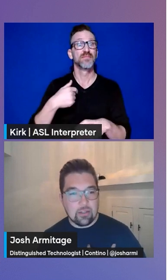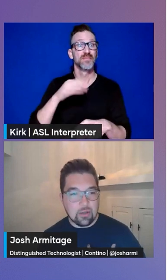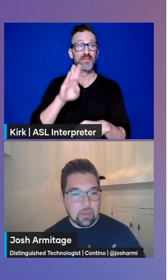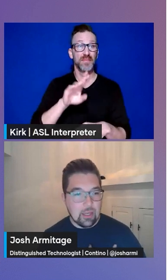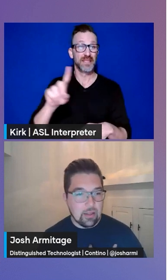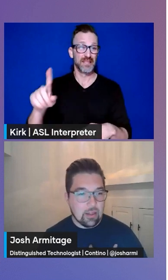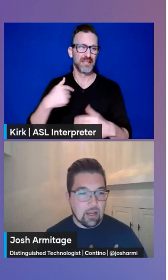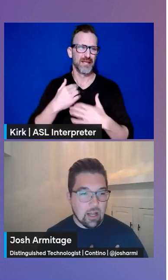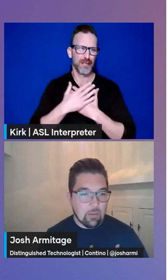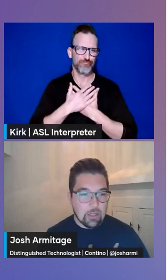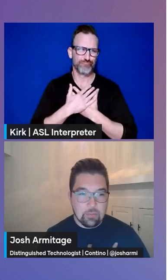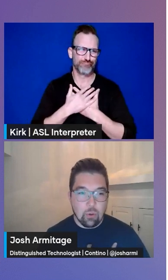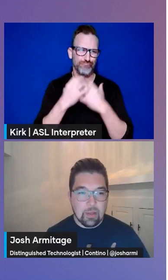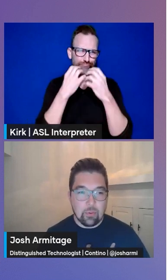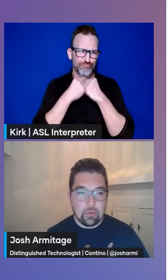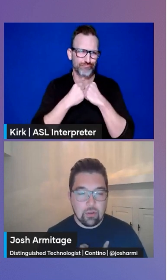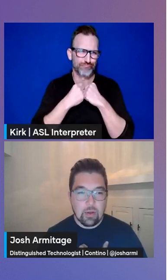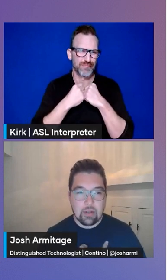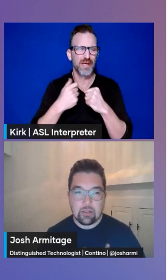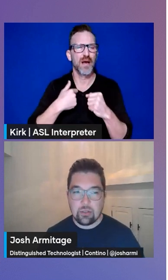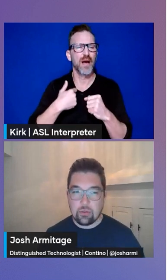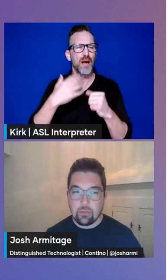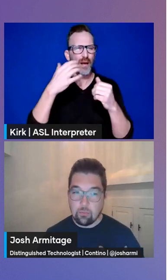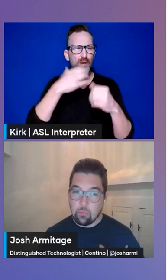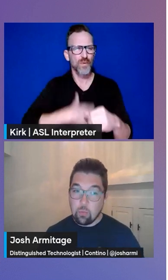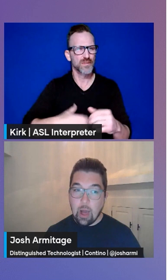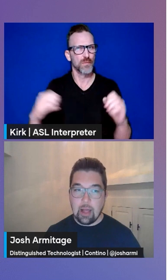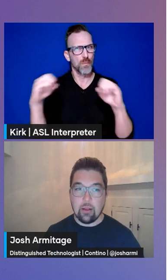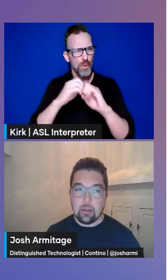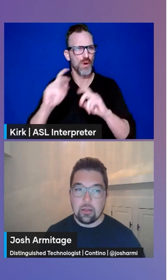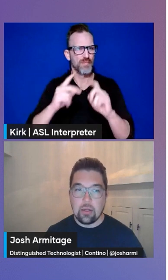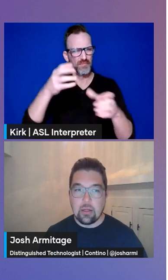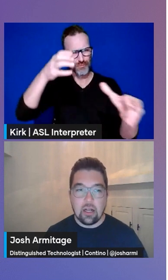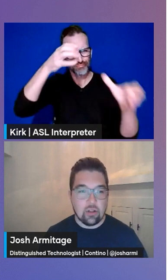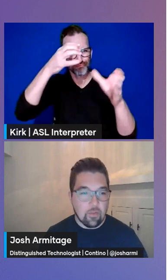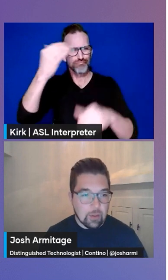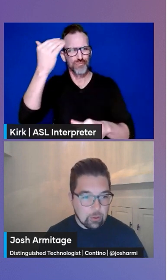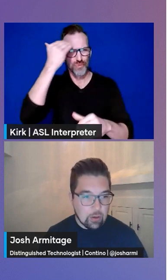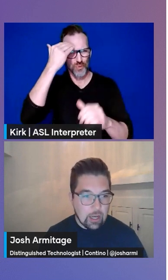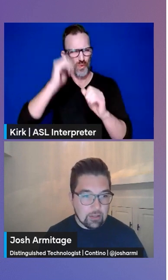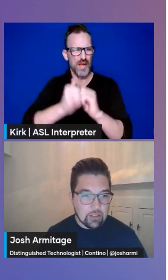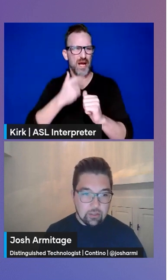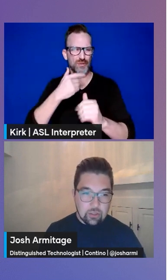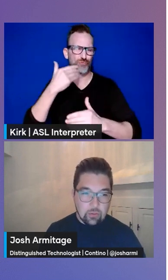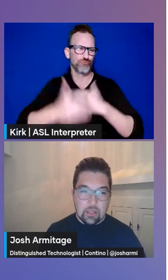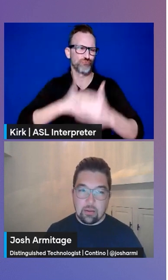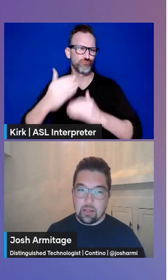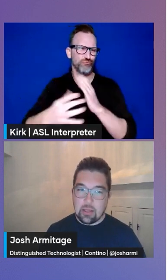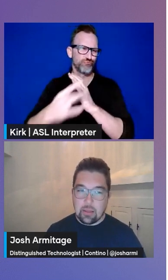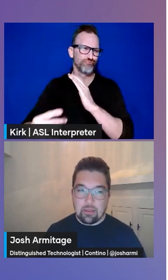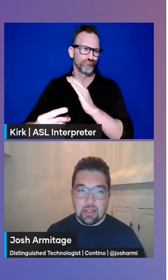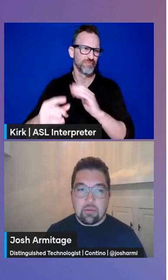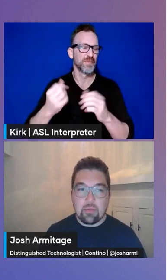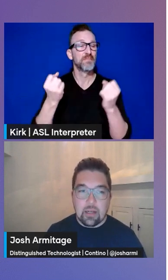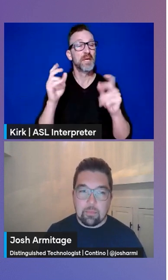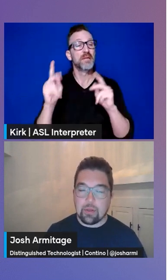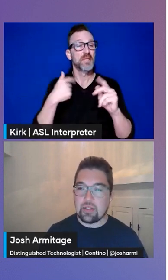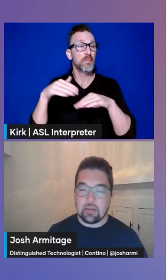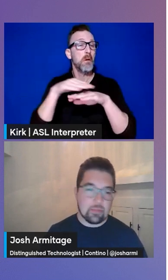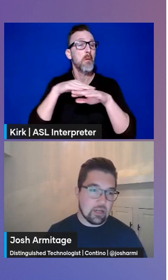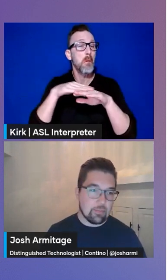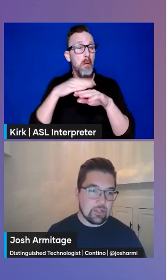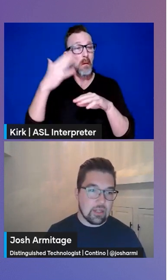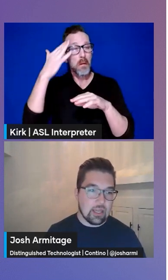heart and something that I wish more people knew how to do well. A lot of people know how to do it in theory,